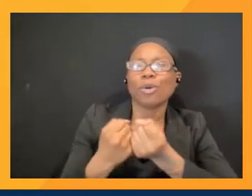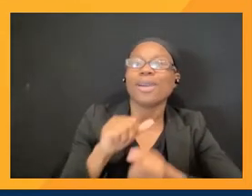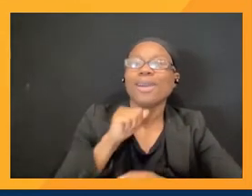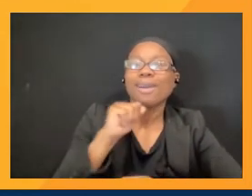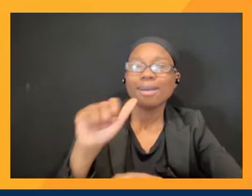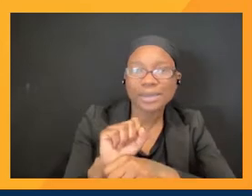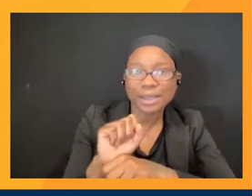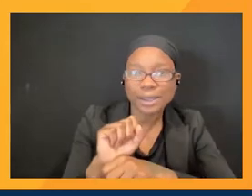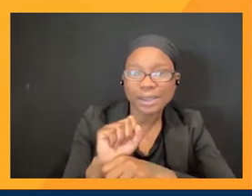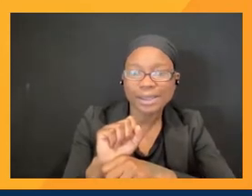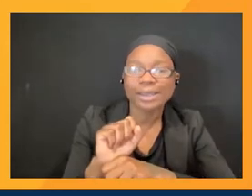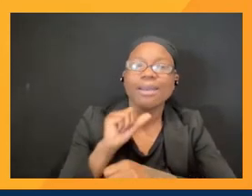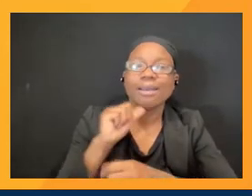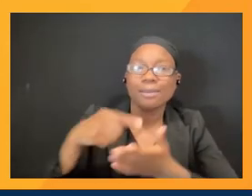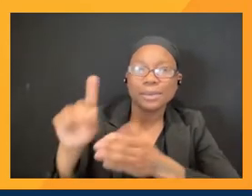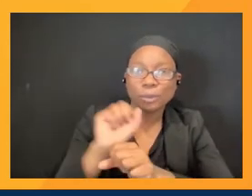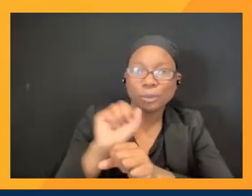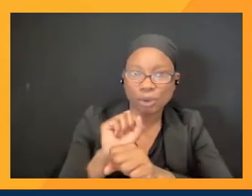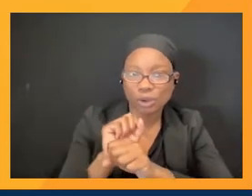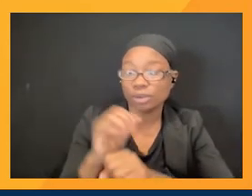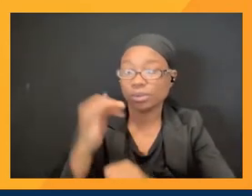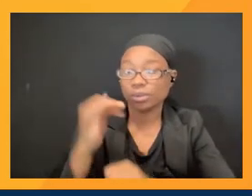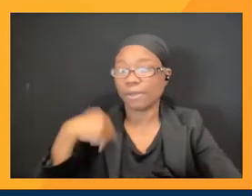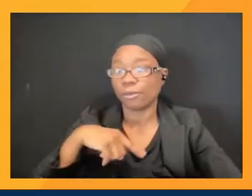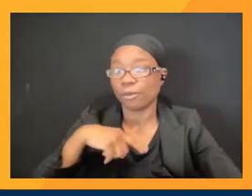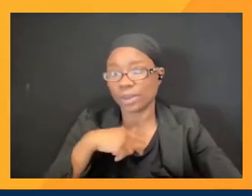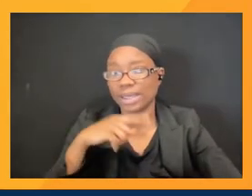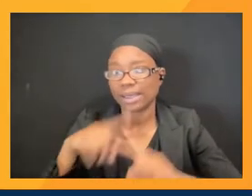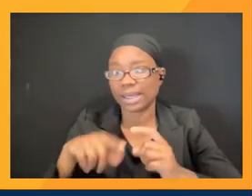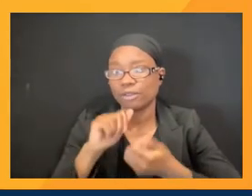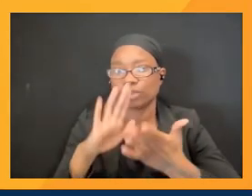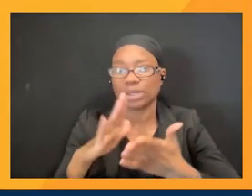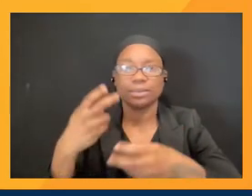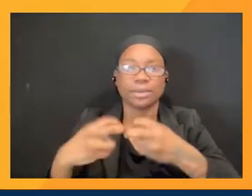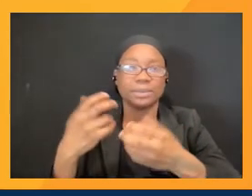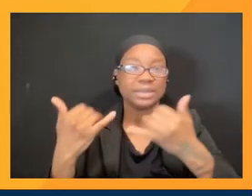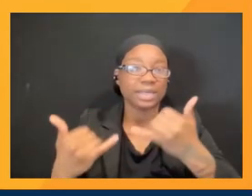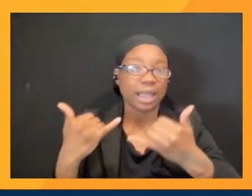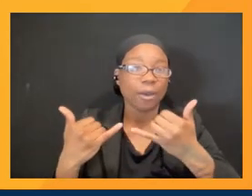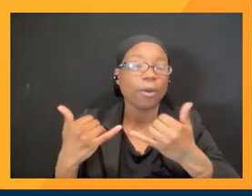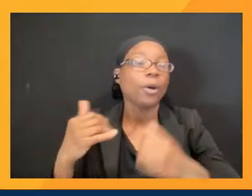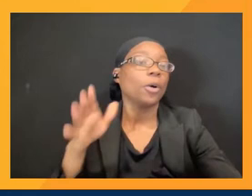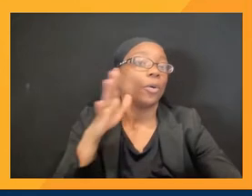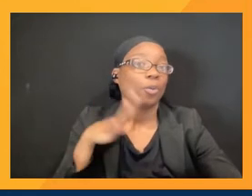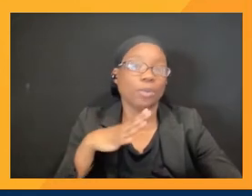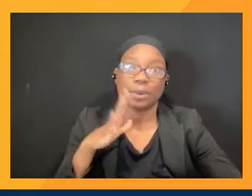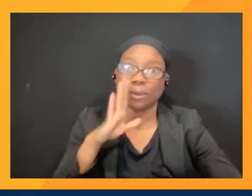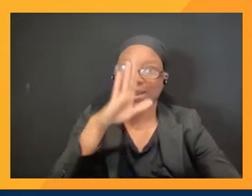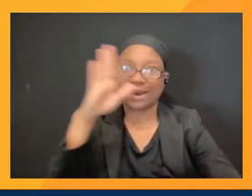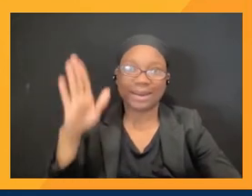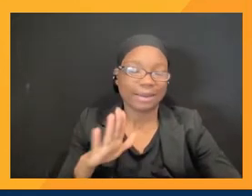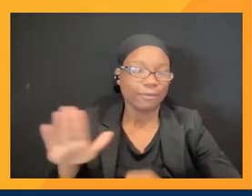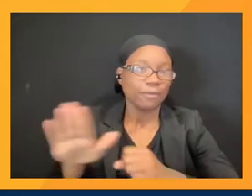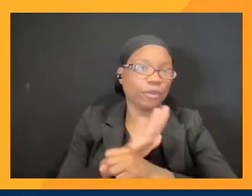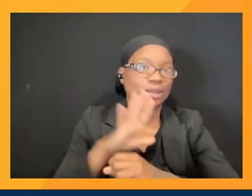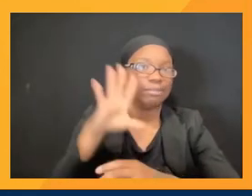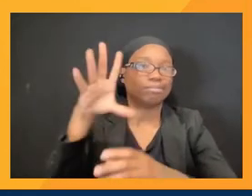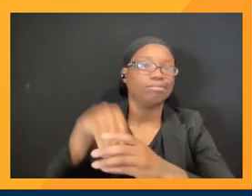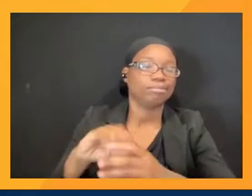We want to send a strong message that we will help cities, and if they give us the documentation, we will make